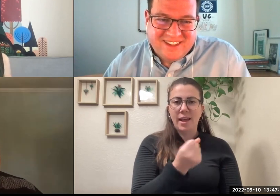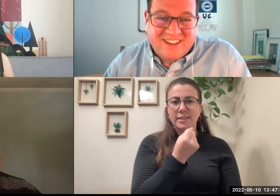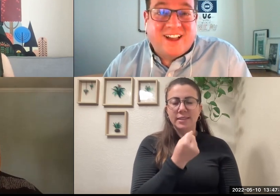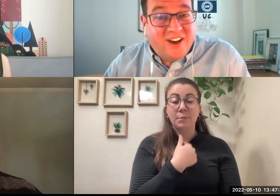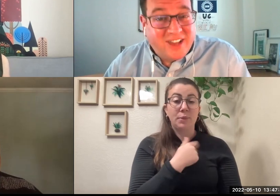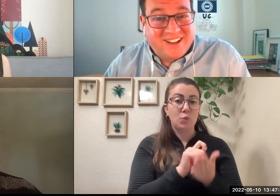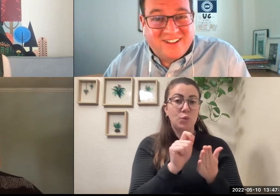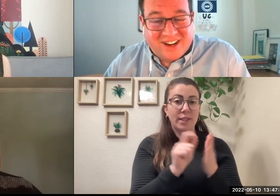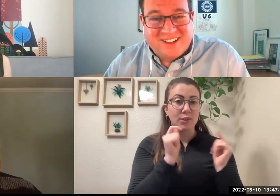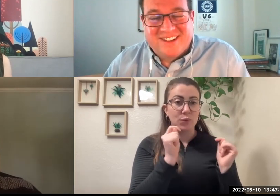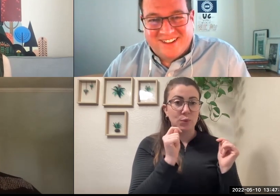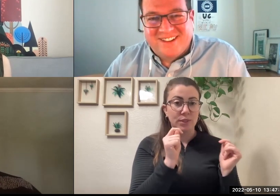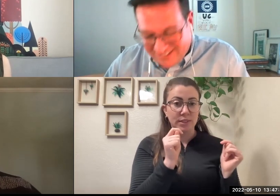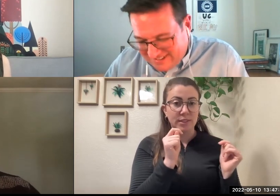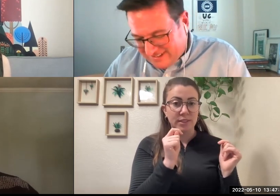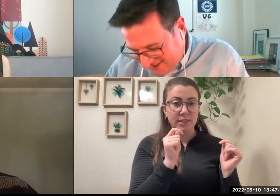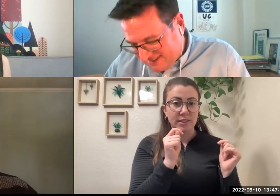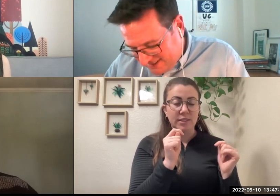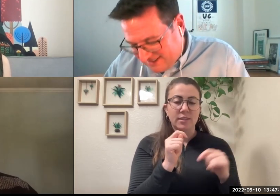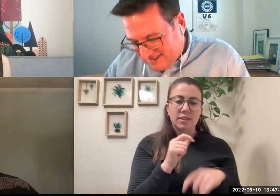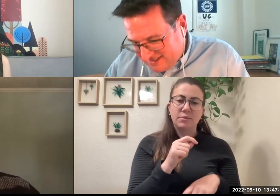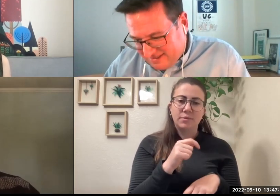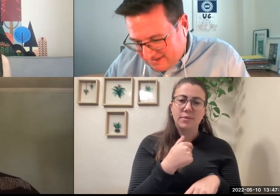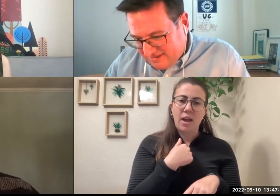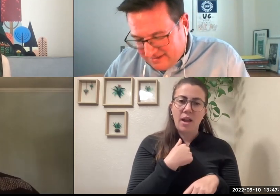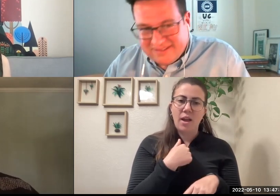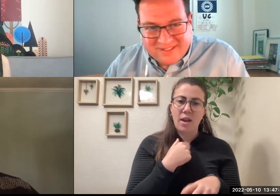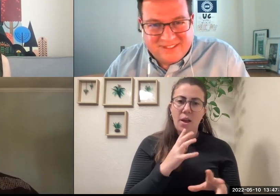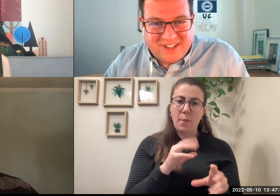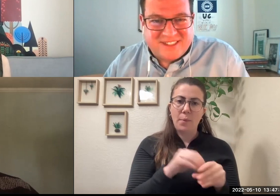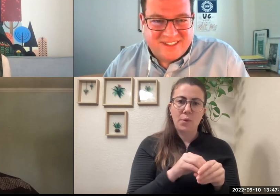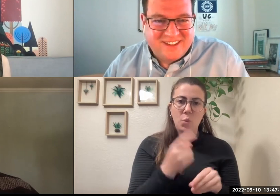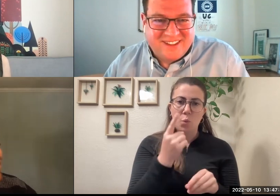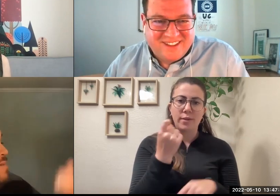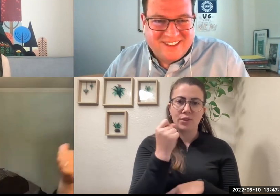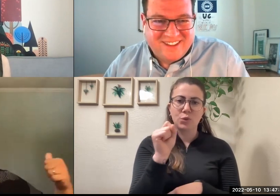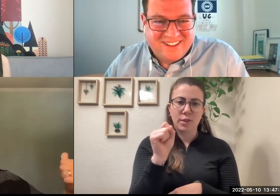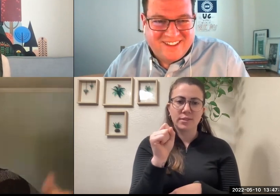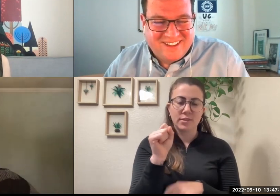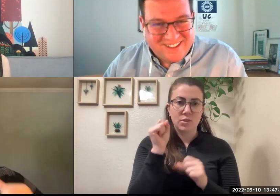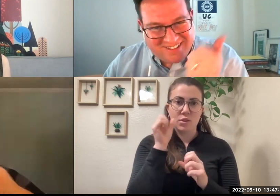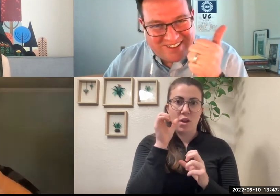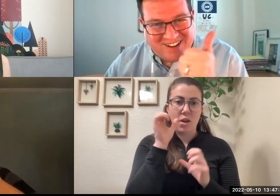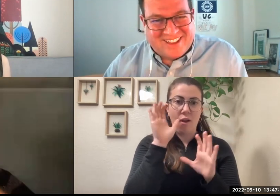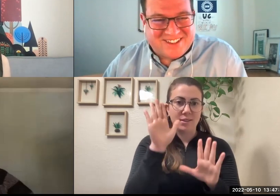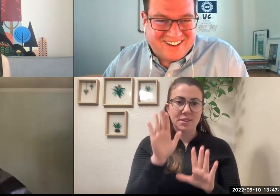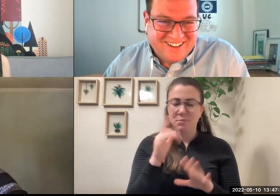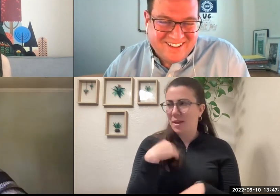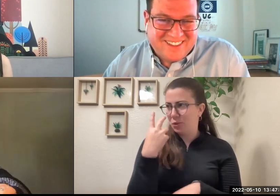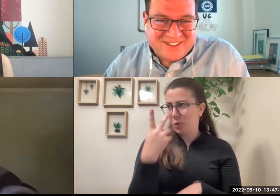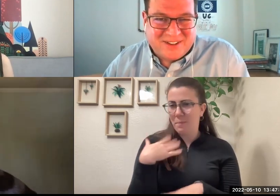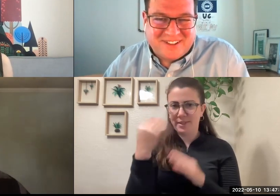and I actually remember. Oh, yeah. So I participated in one of the strikes, which was nice. Really awesome. I still have my t-shirt